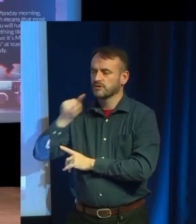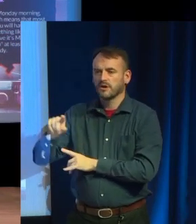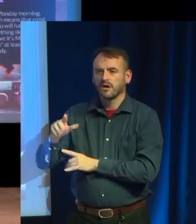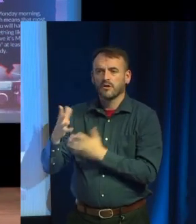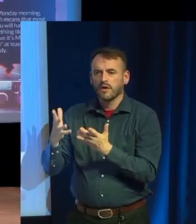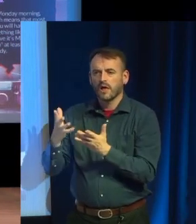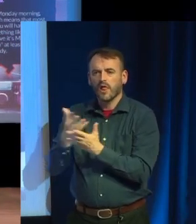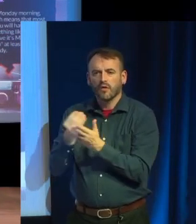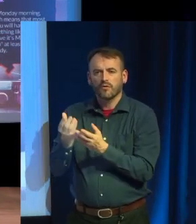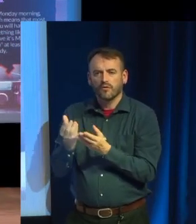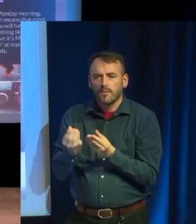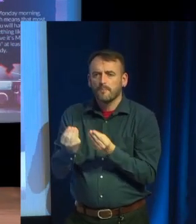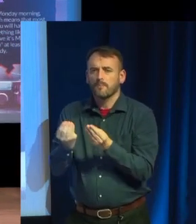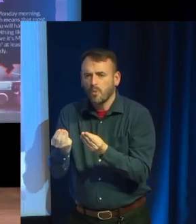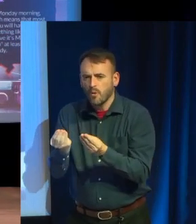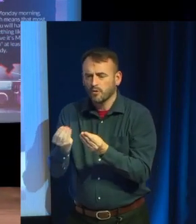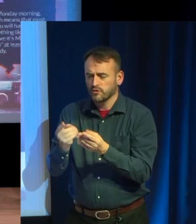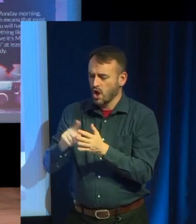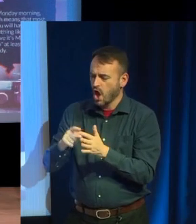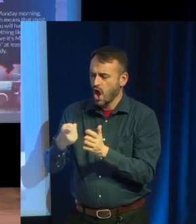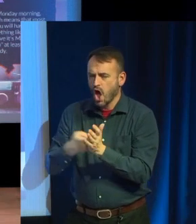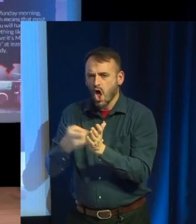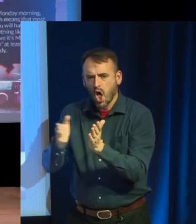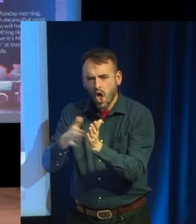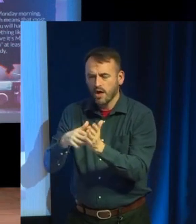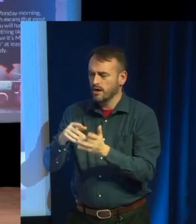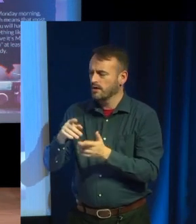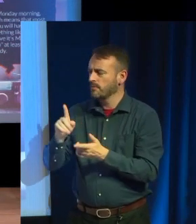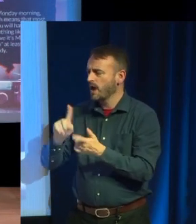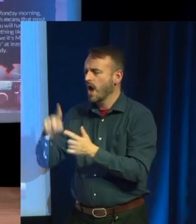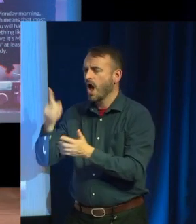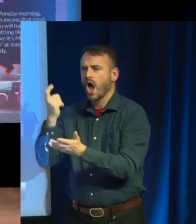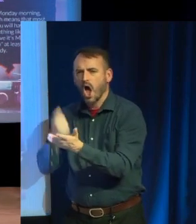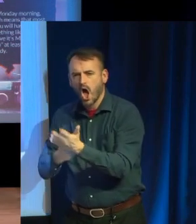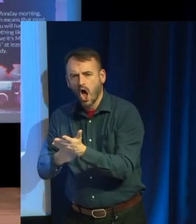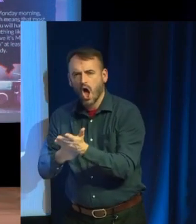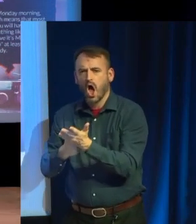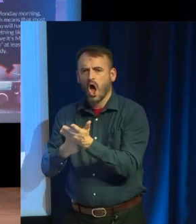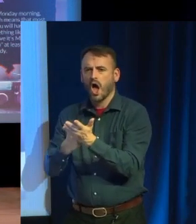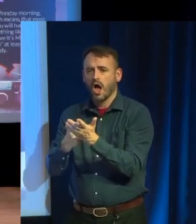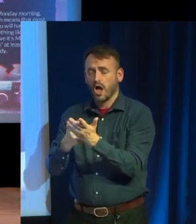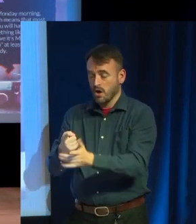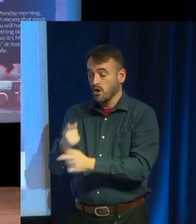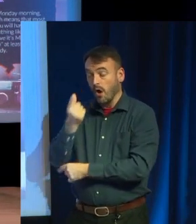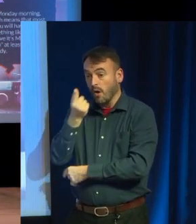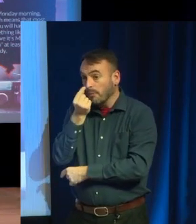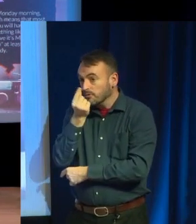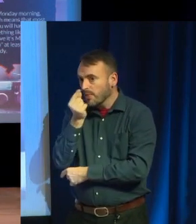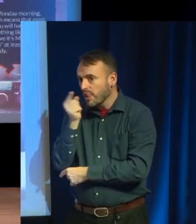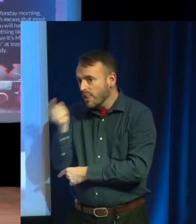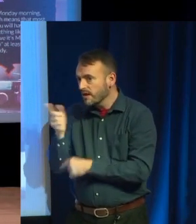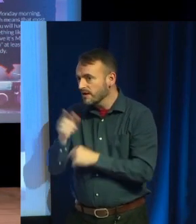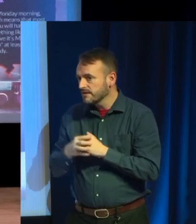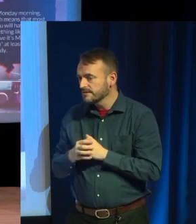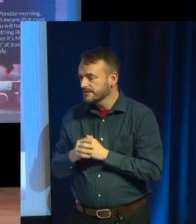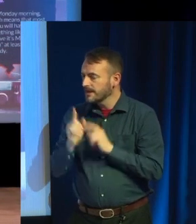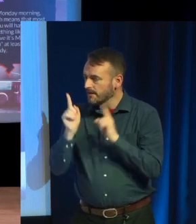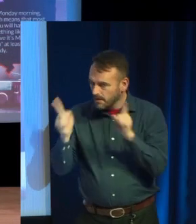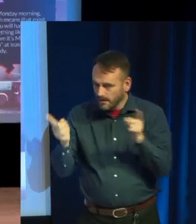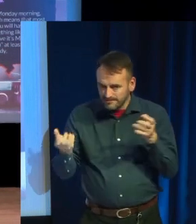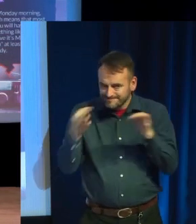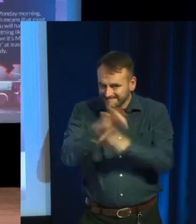sentences that don't really finish or trail off and go to something else. That was all possible. The only caveat here was